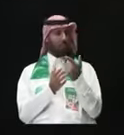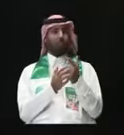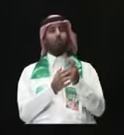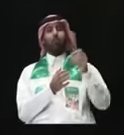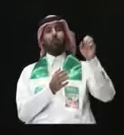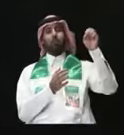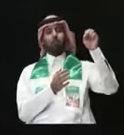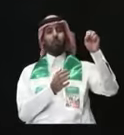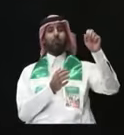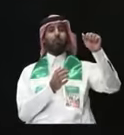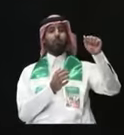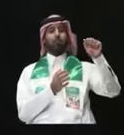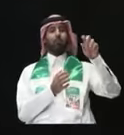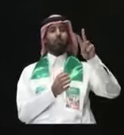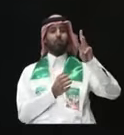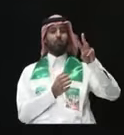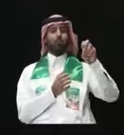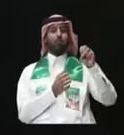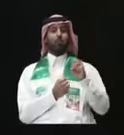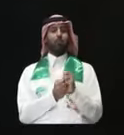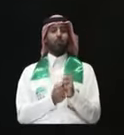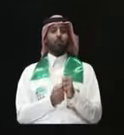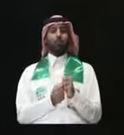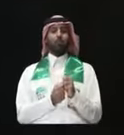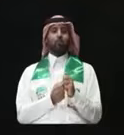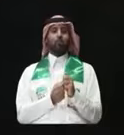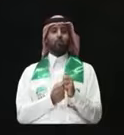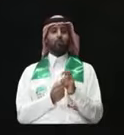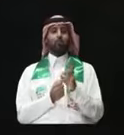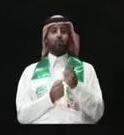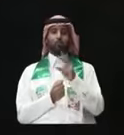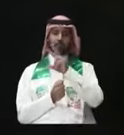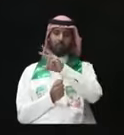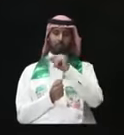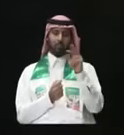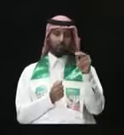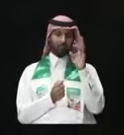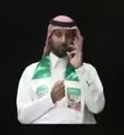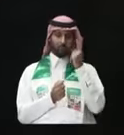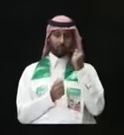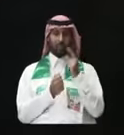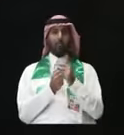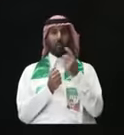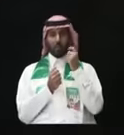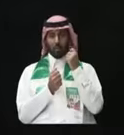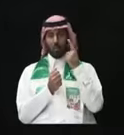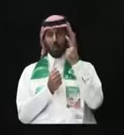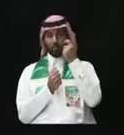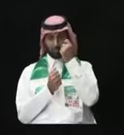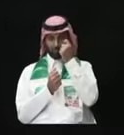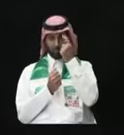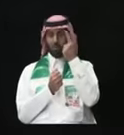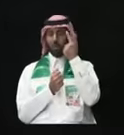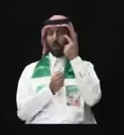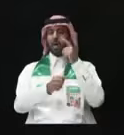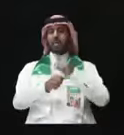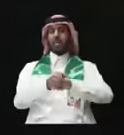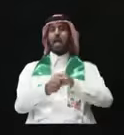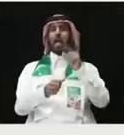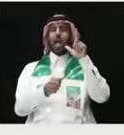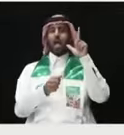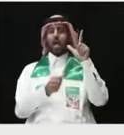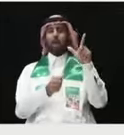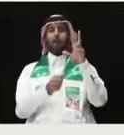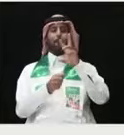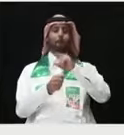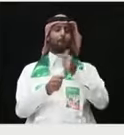recall them and remember them. Okay, an example is, I woke up at 7. This is the